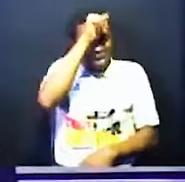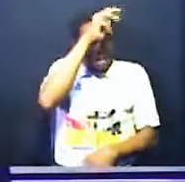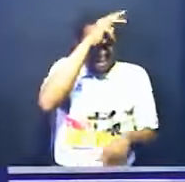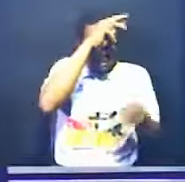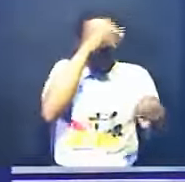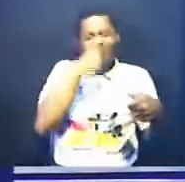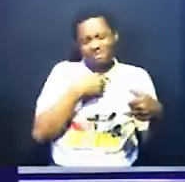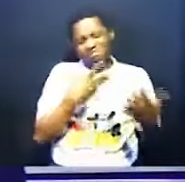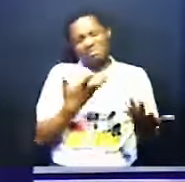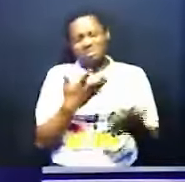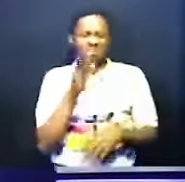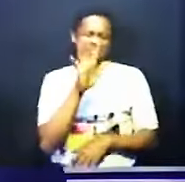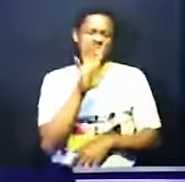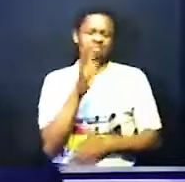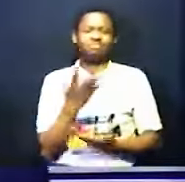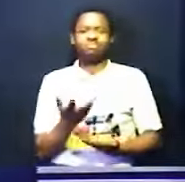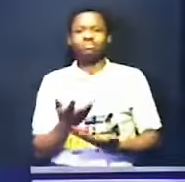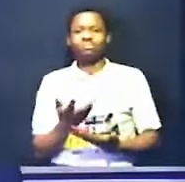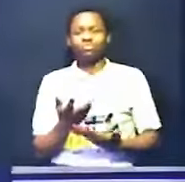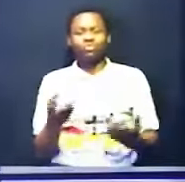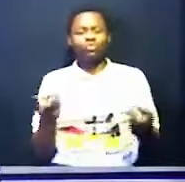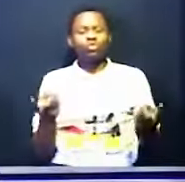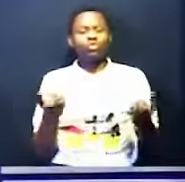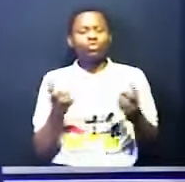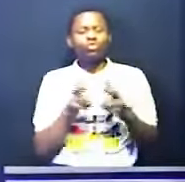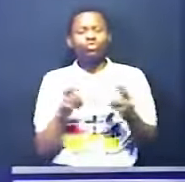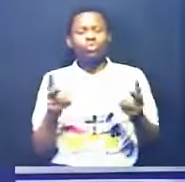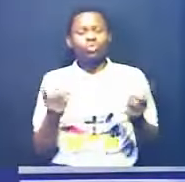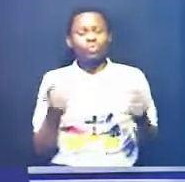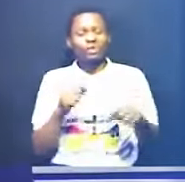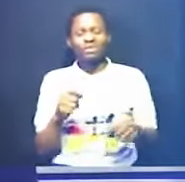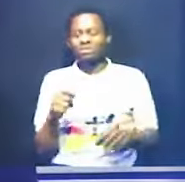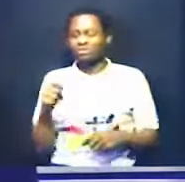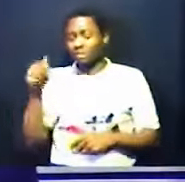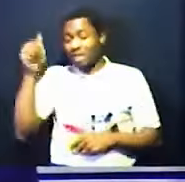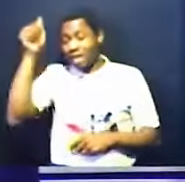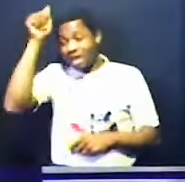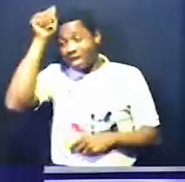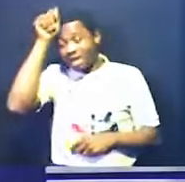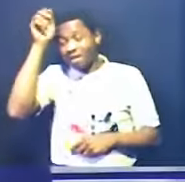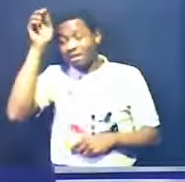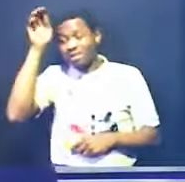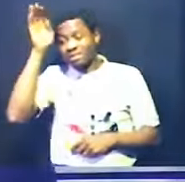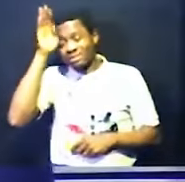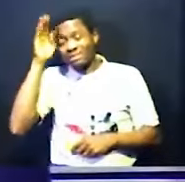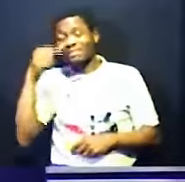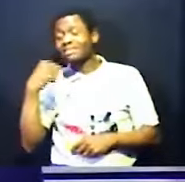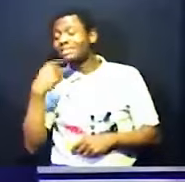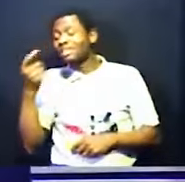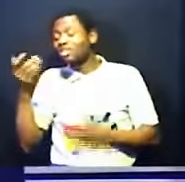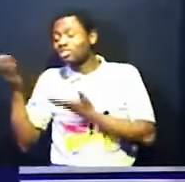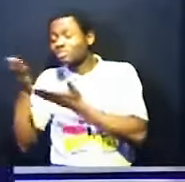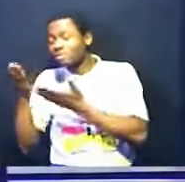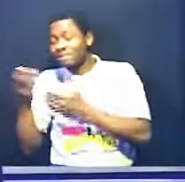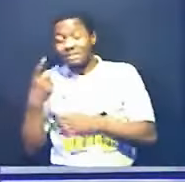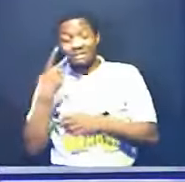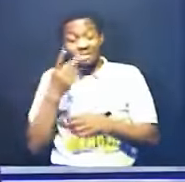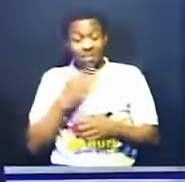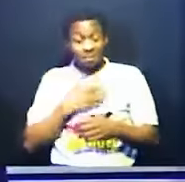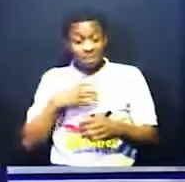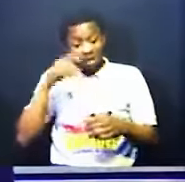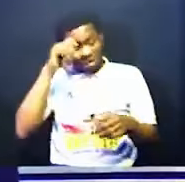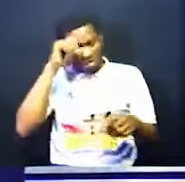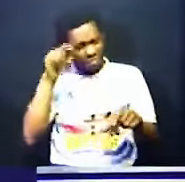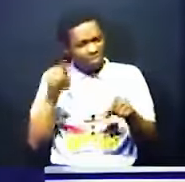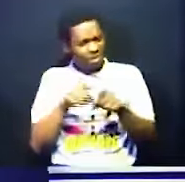de obewo beye benum. So when Absalom told his servants that when you see my brother drunk, strike him dead,